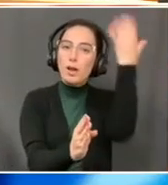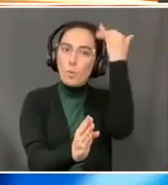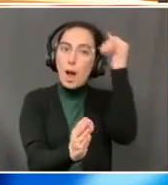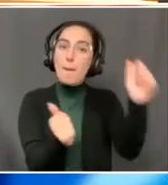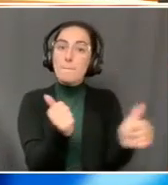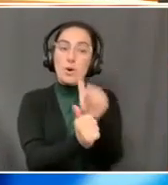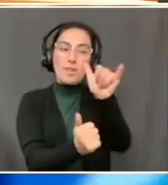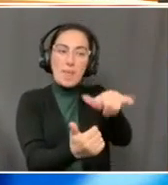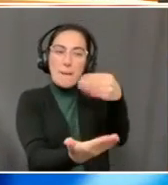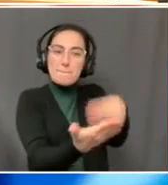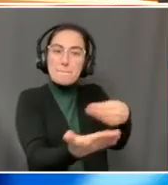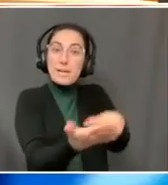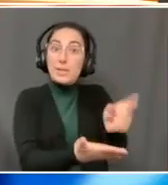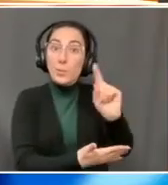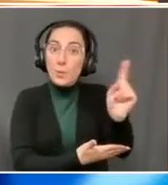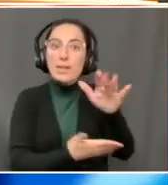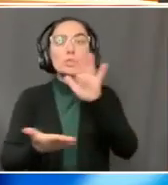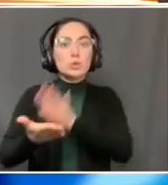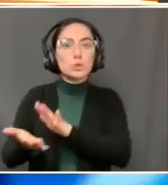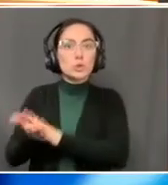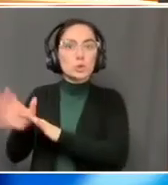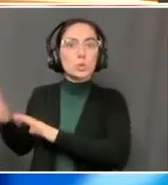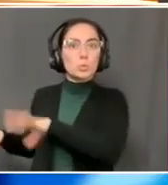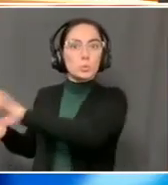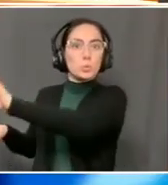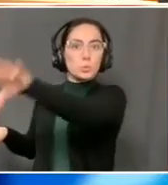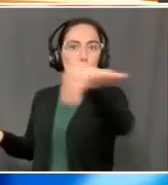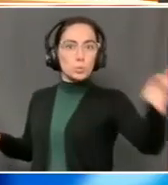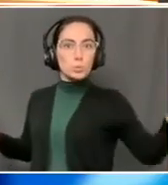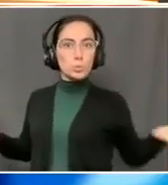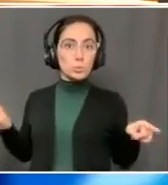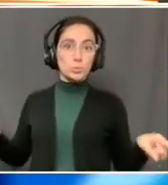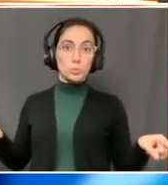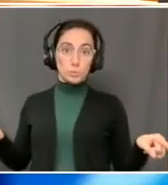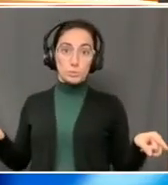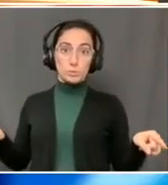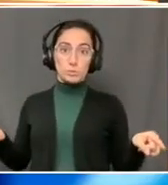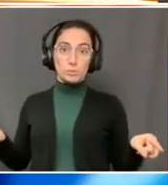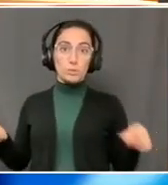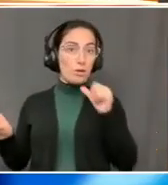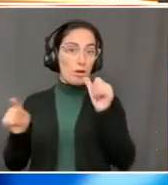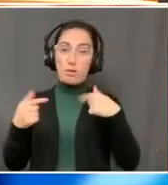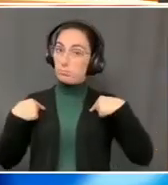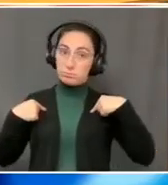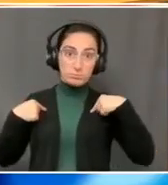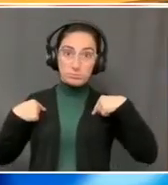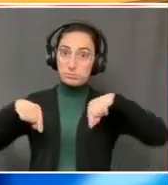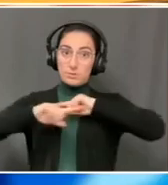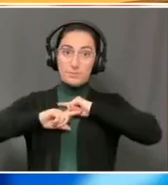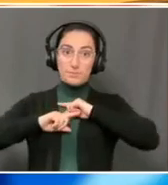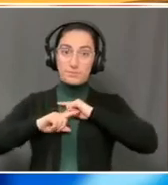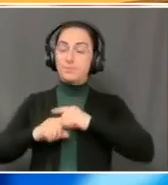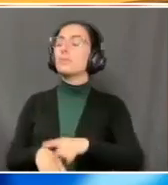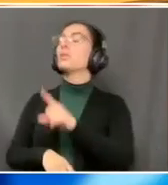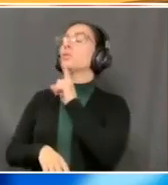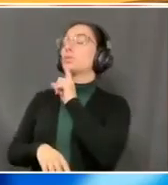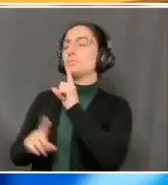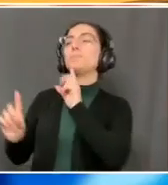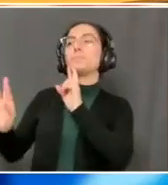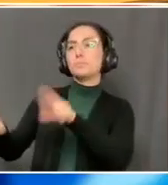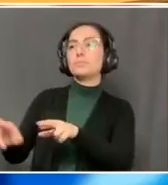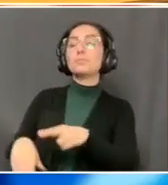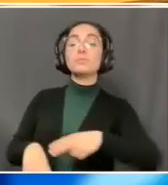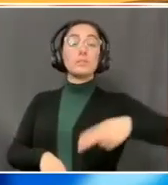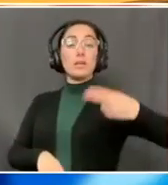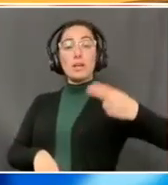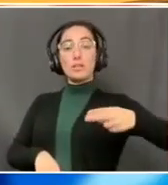let me respond to that. So yes, you're right. It is true that historically we've seen the